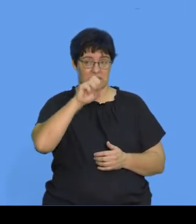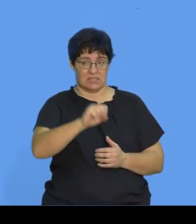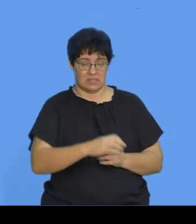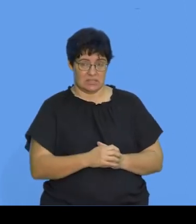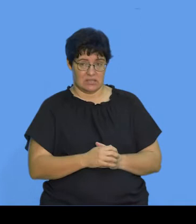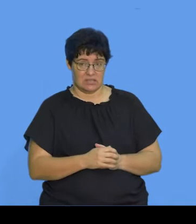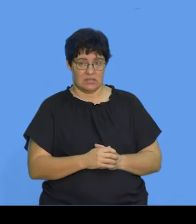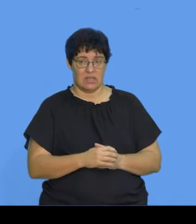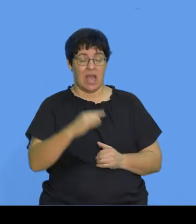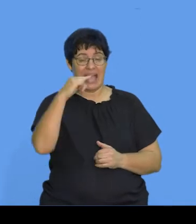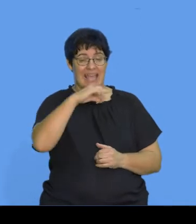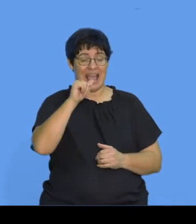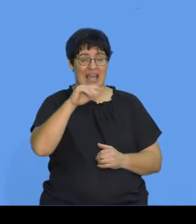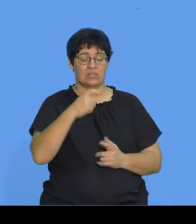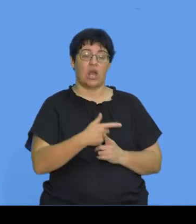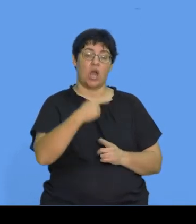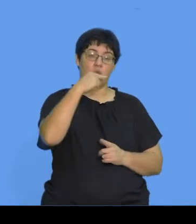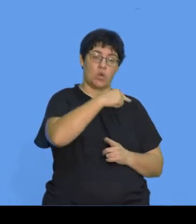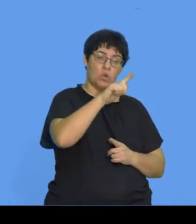lactose, right? Galactose, so